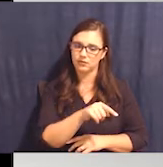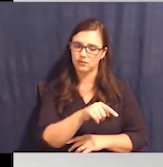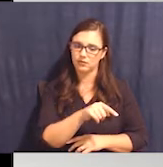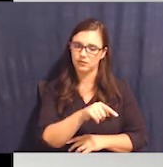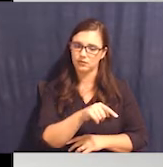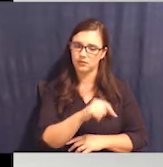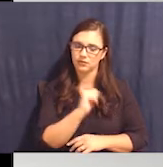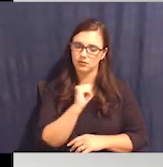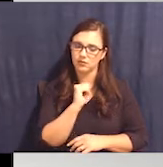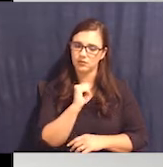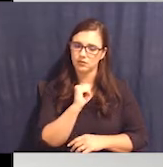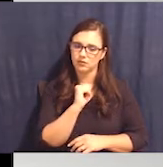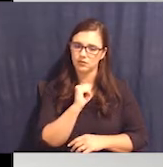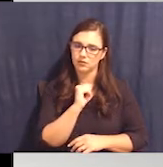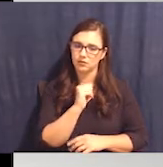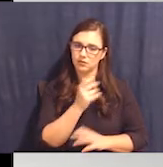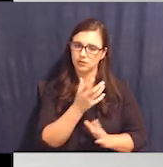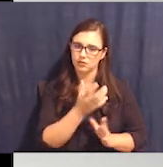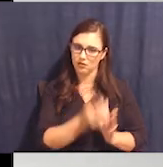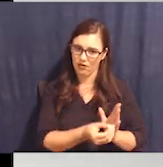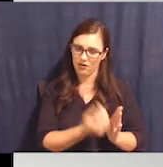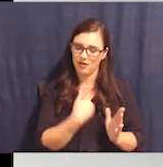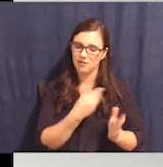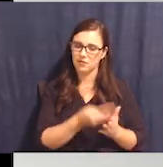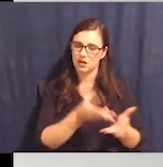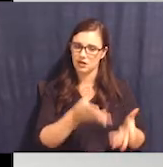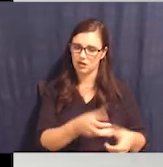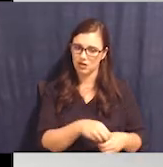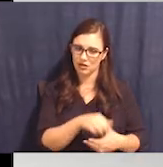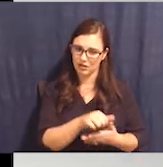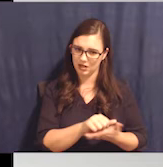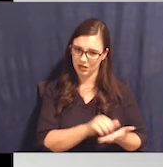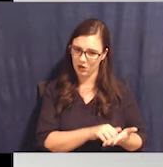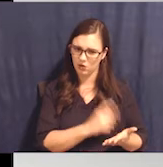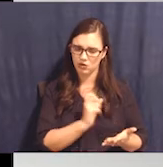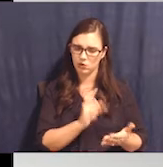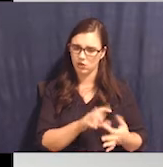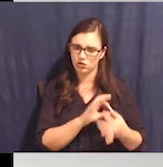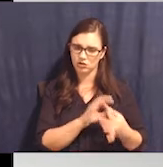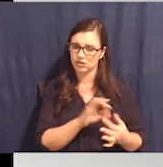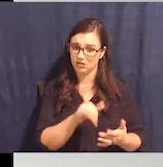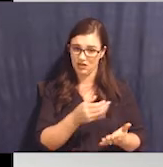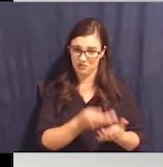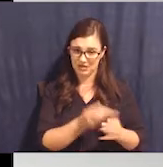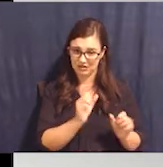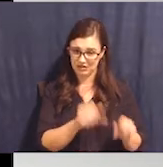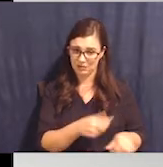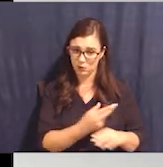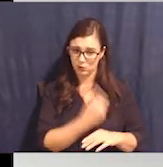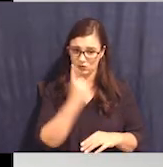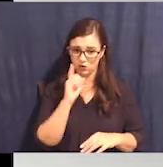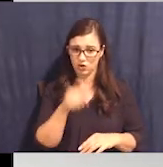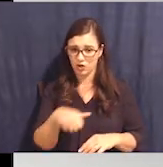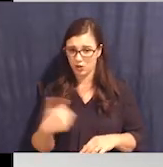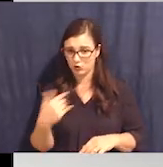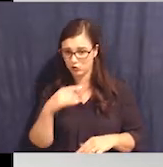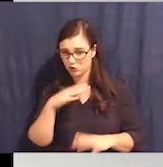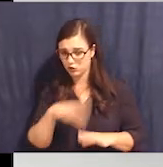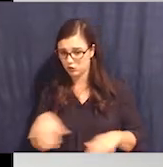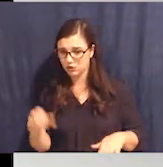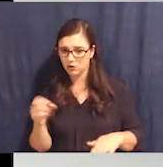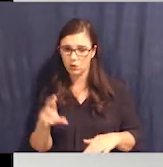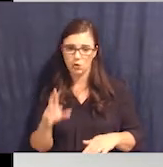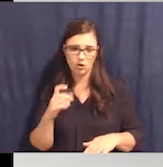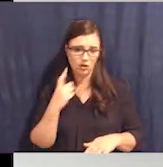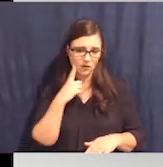die with the money in the account, there's some questions about whether or not that money can be used for other